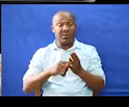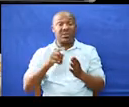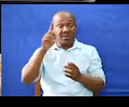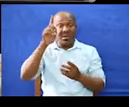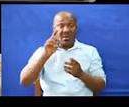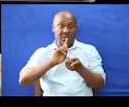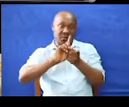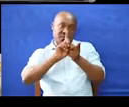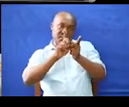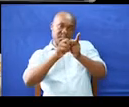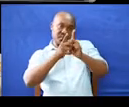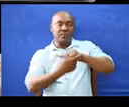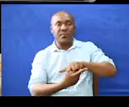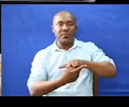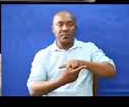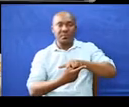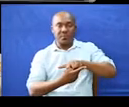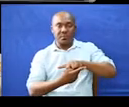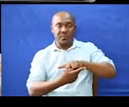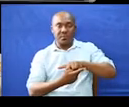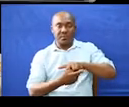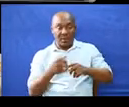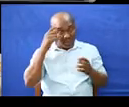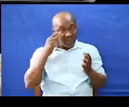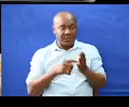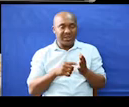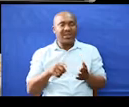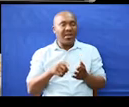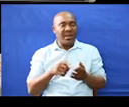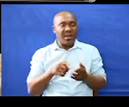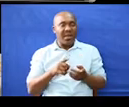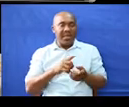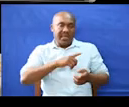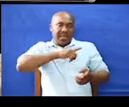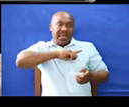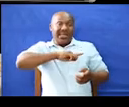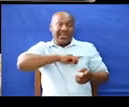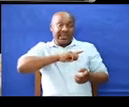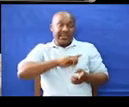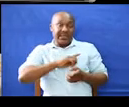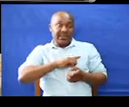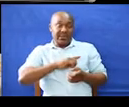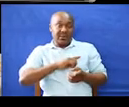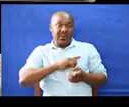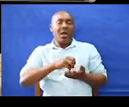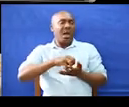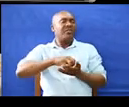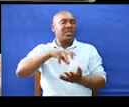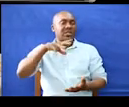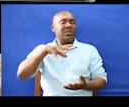trees, which was the advantageous characteristics to only giraffe with the long neck,